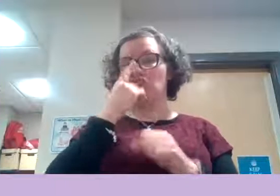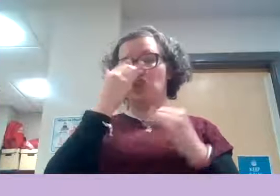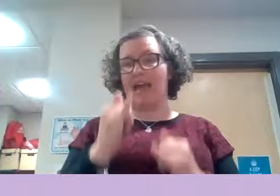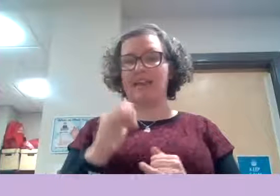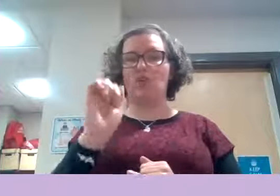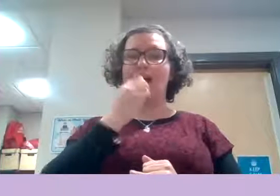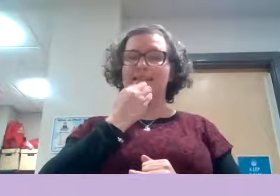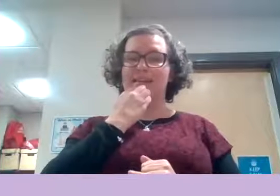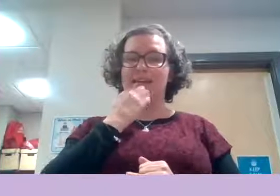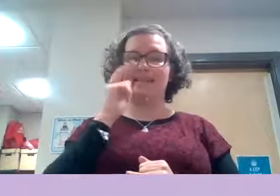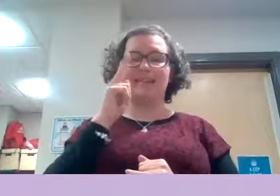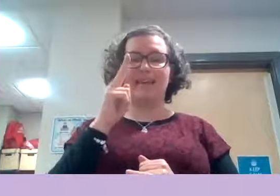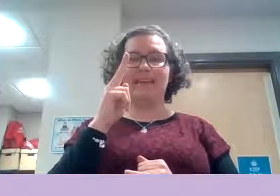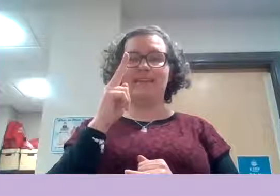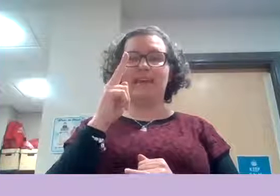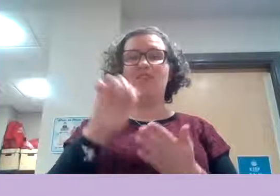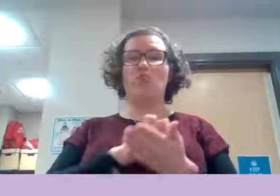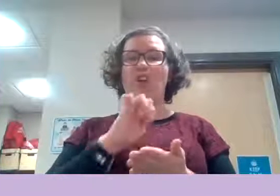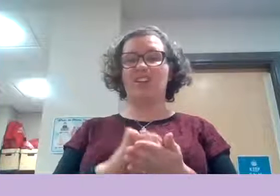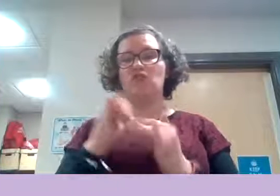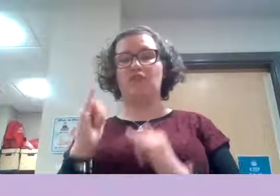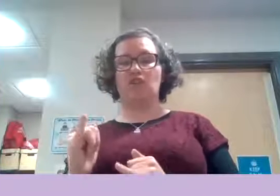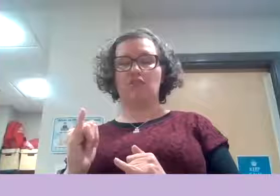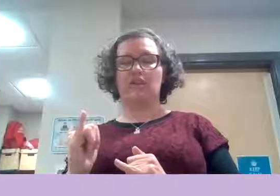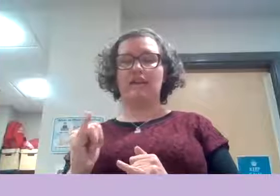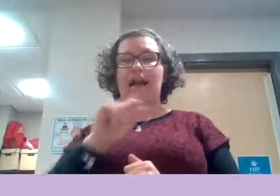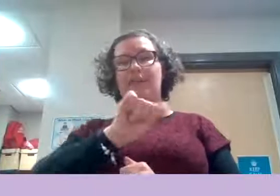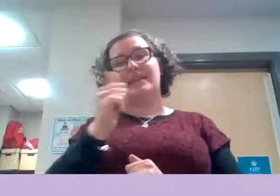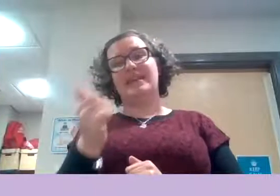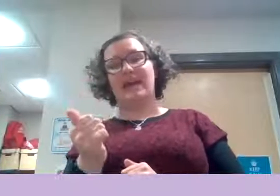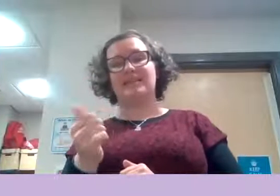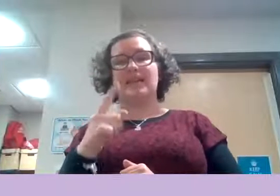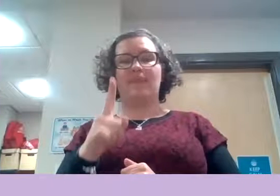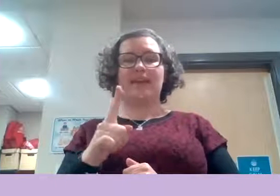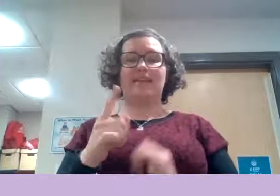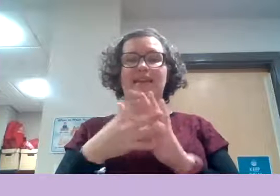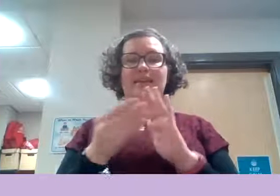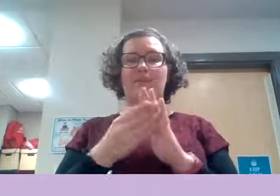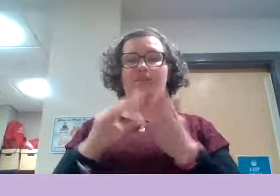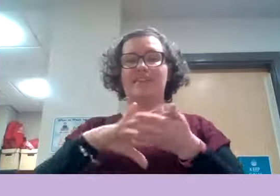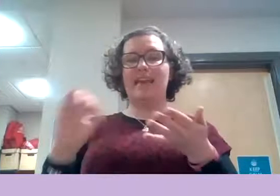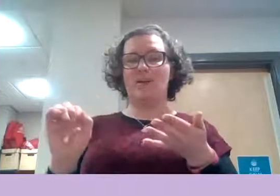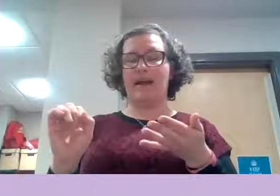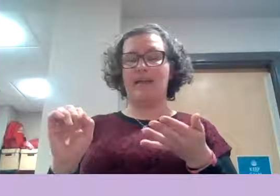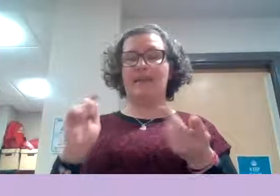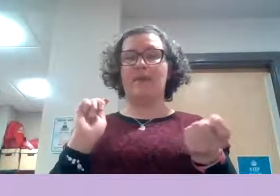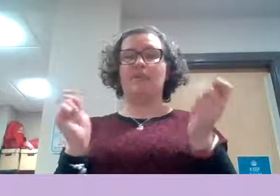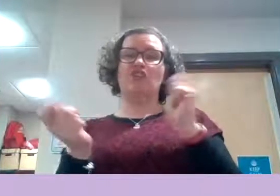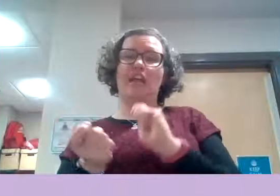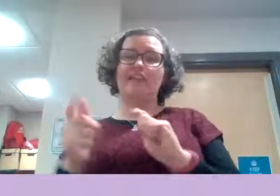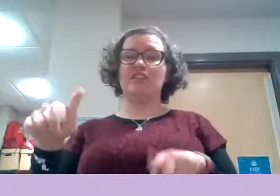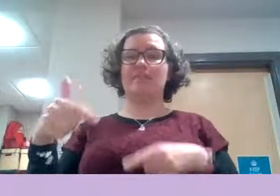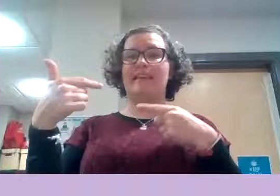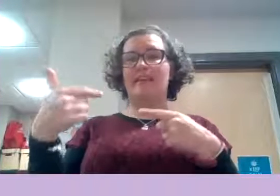to check your answer and see if you're right or if you're wrong. And then next, there's an example of a takeaway. Then